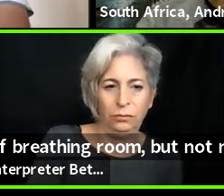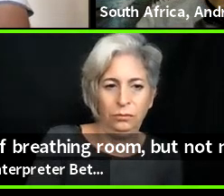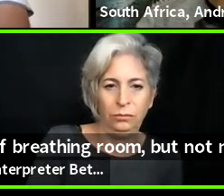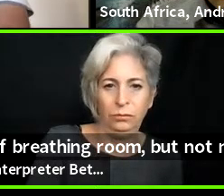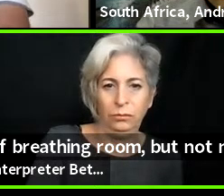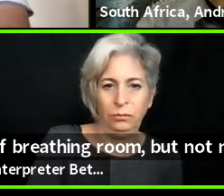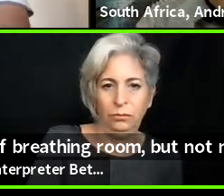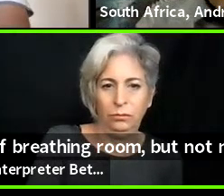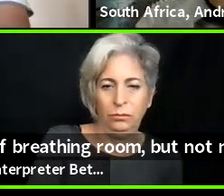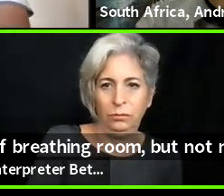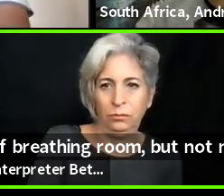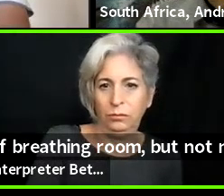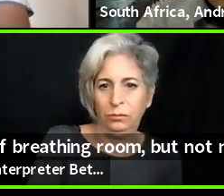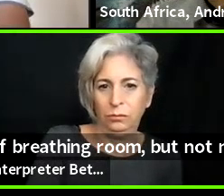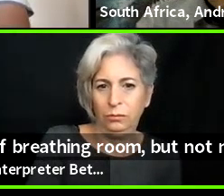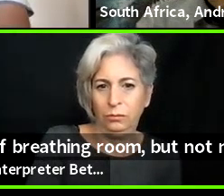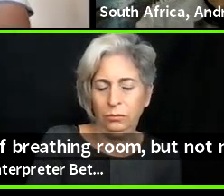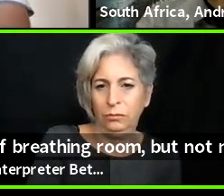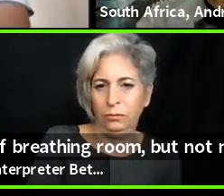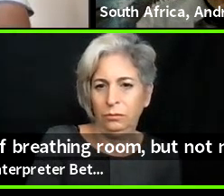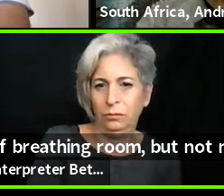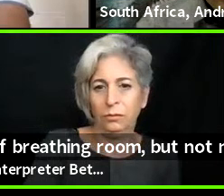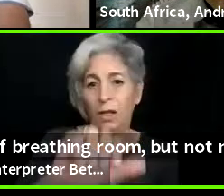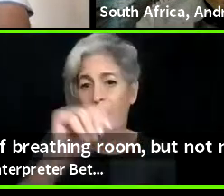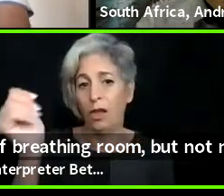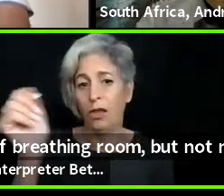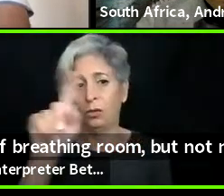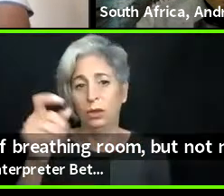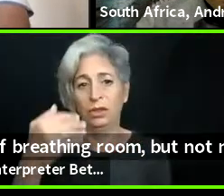Yeah. Okay. Any other questions?